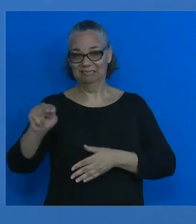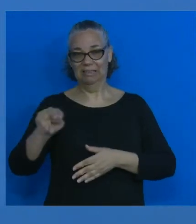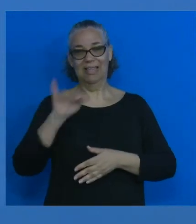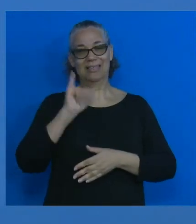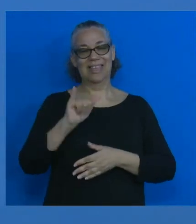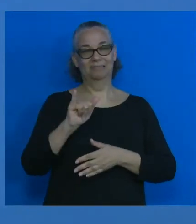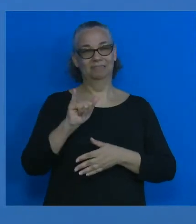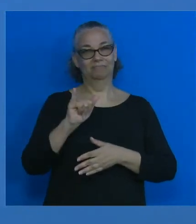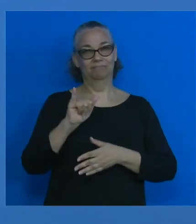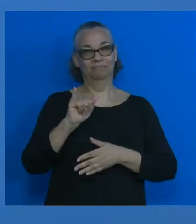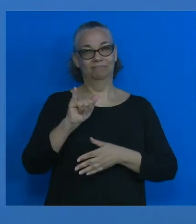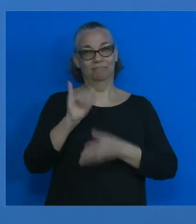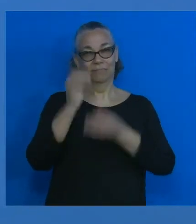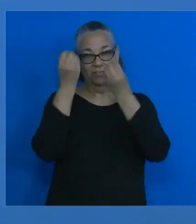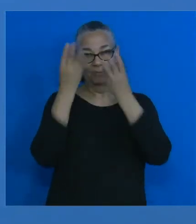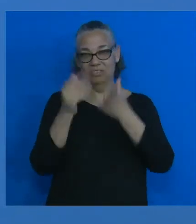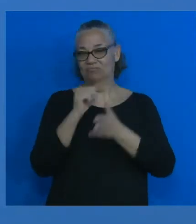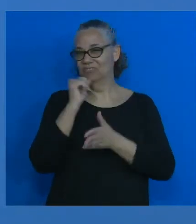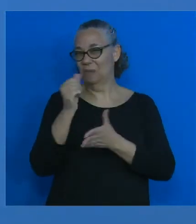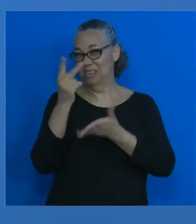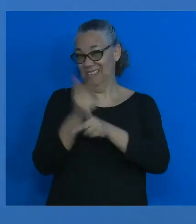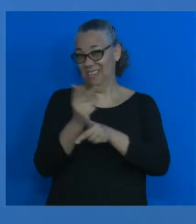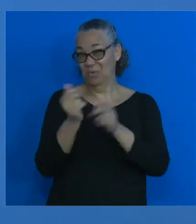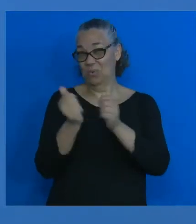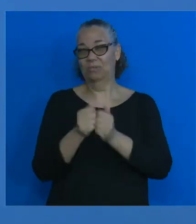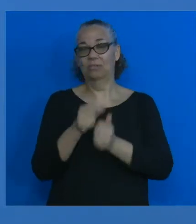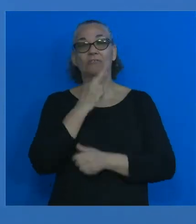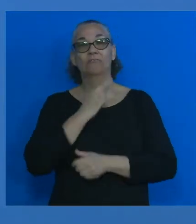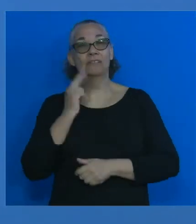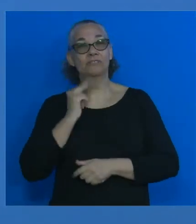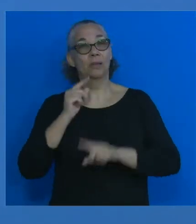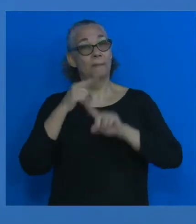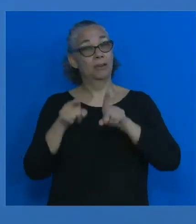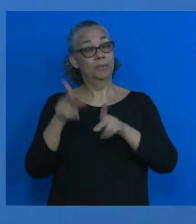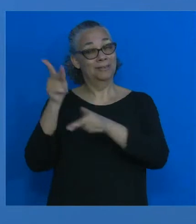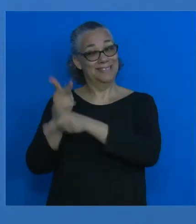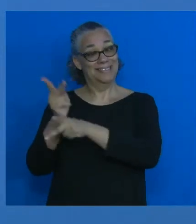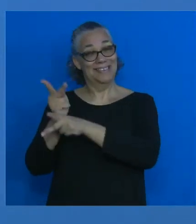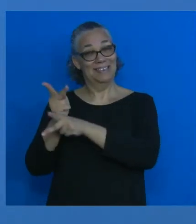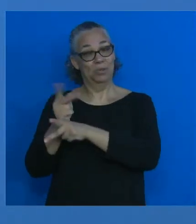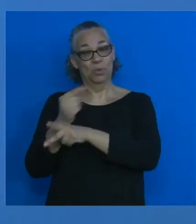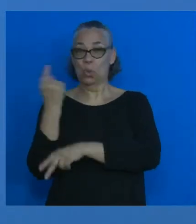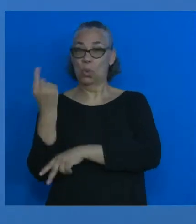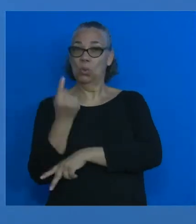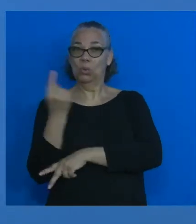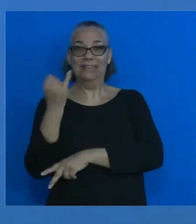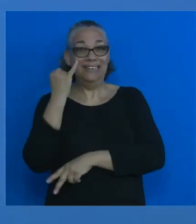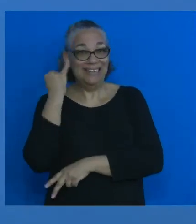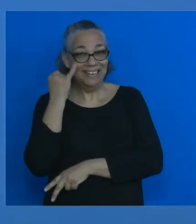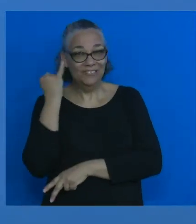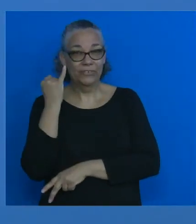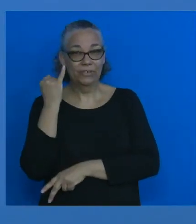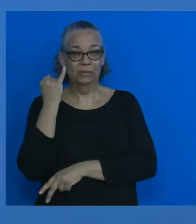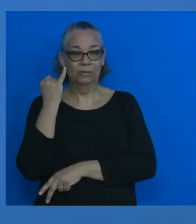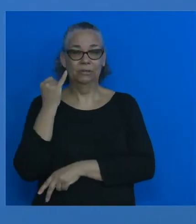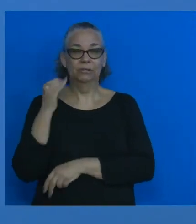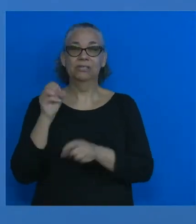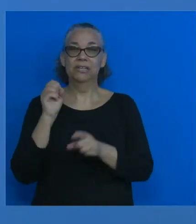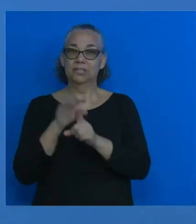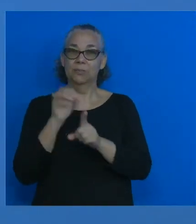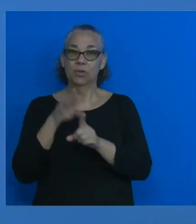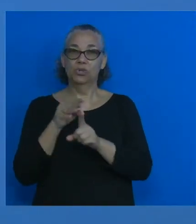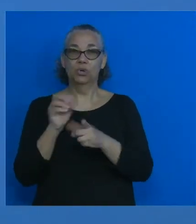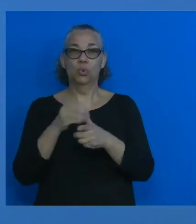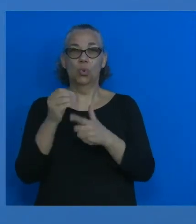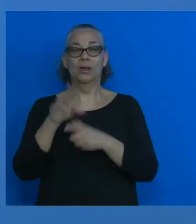the restaurant itself, but to be able to be stored and accessed only if there has been an exposure and there is